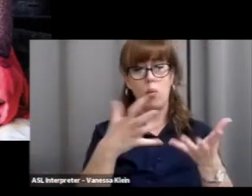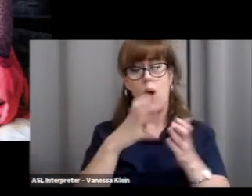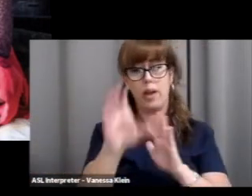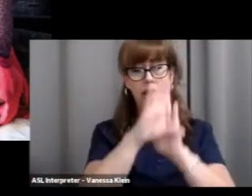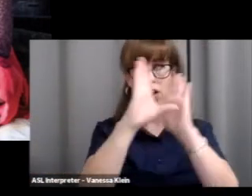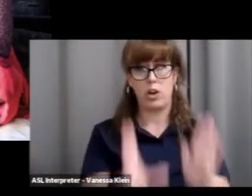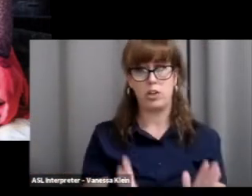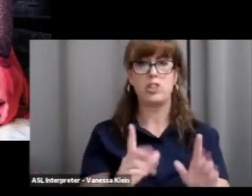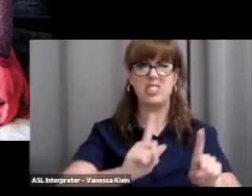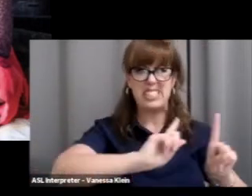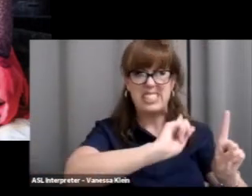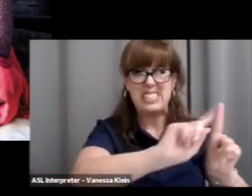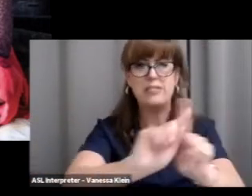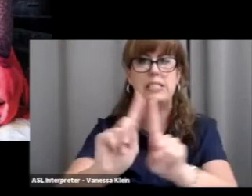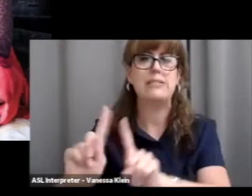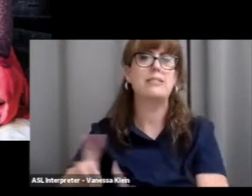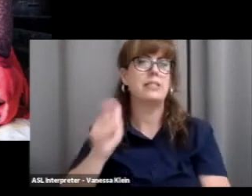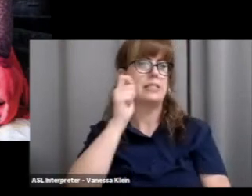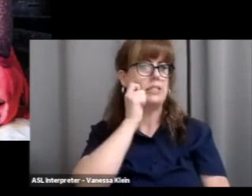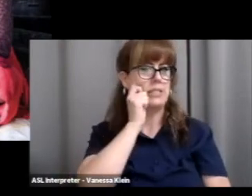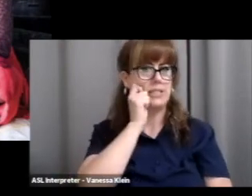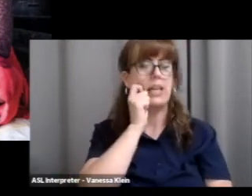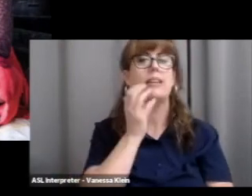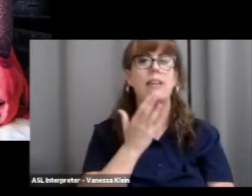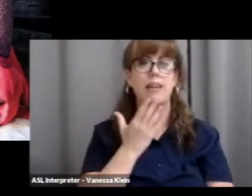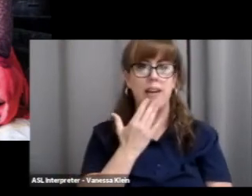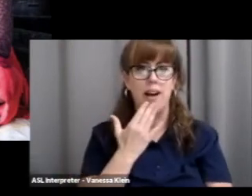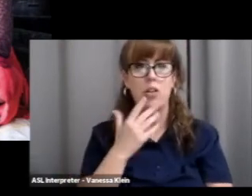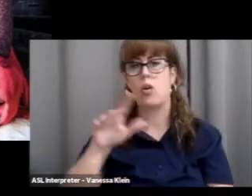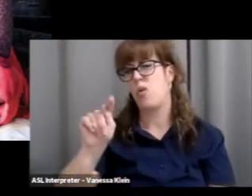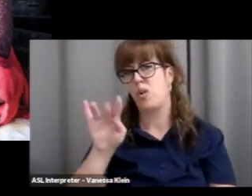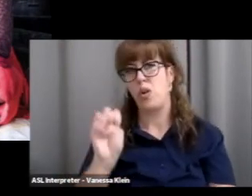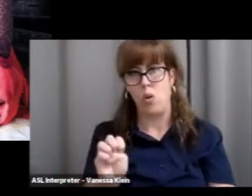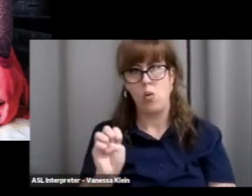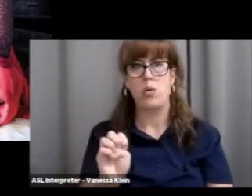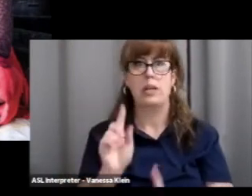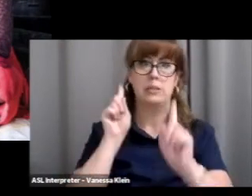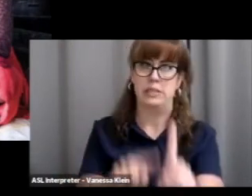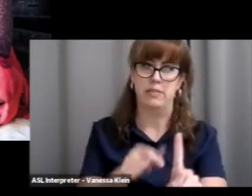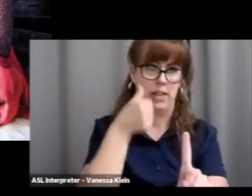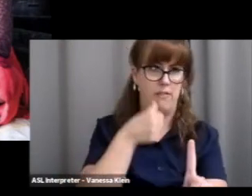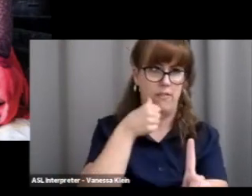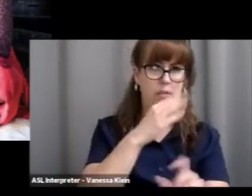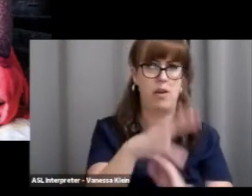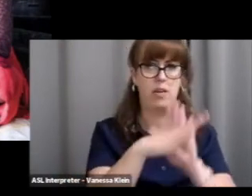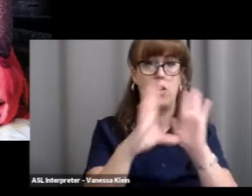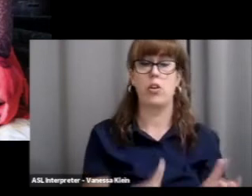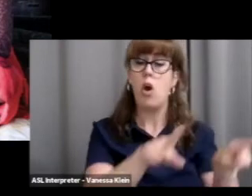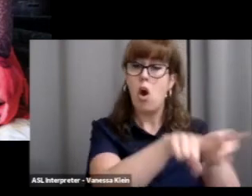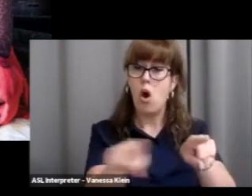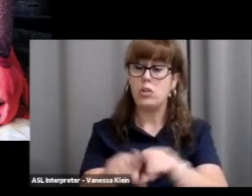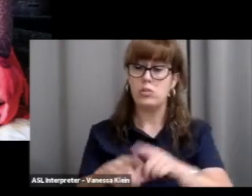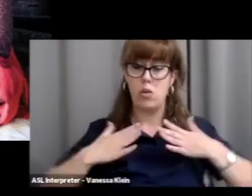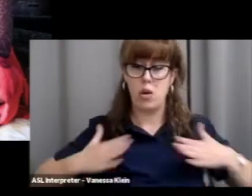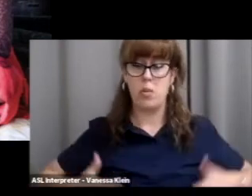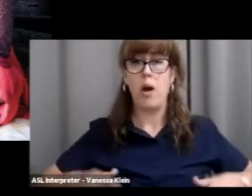spectrum, but this is especially true for female characters. Also, body size for